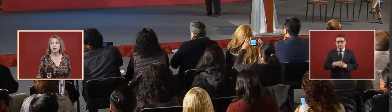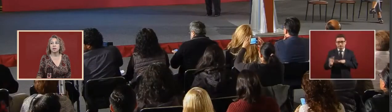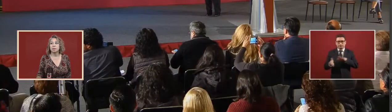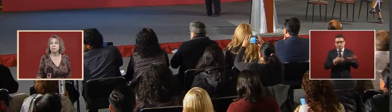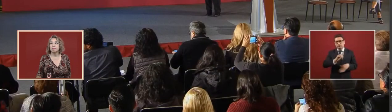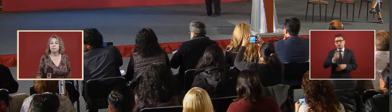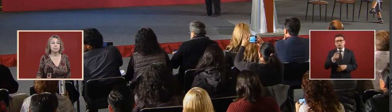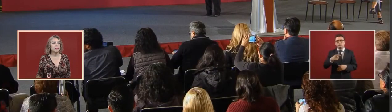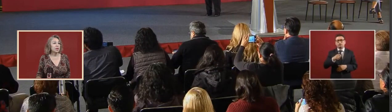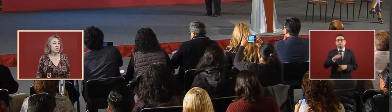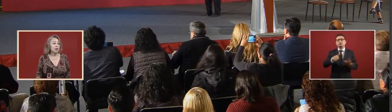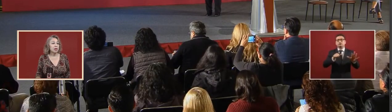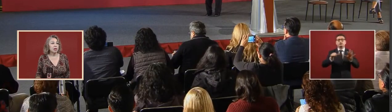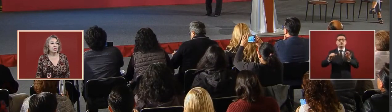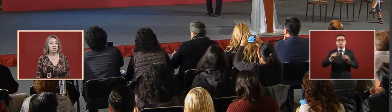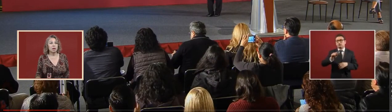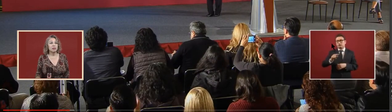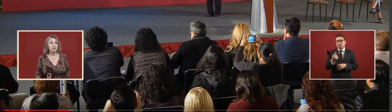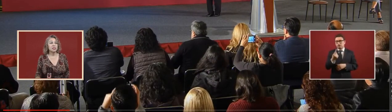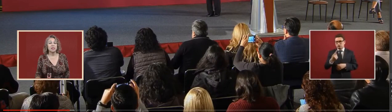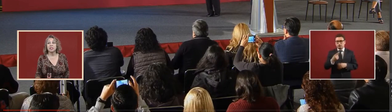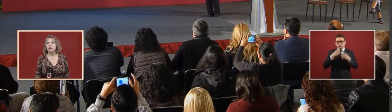next 671 one.